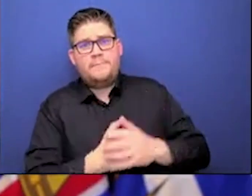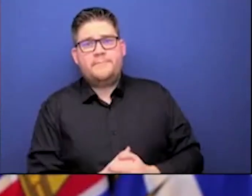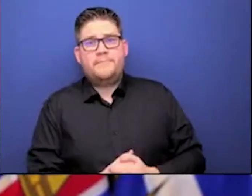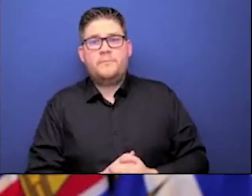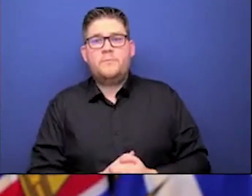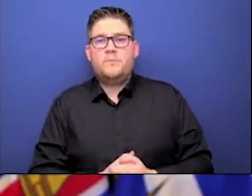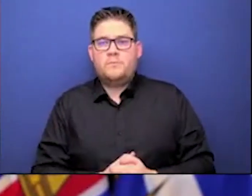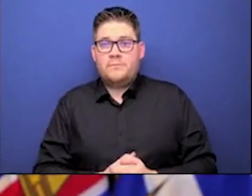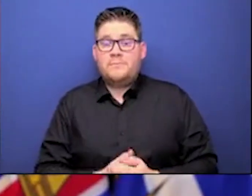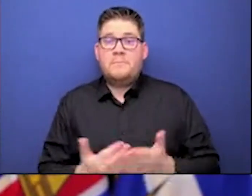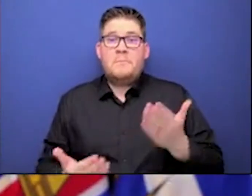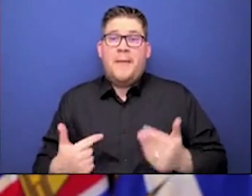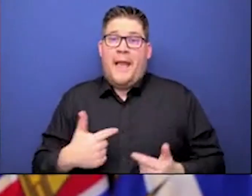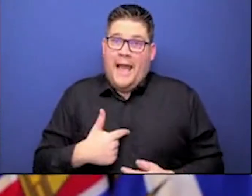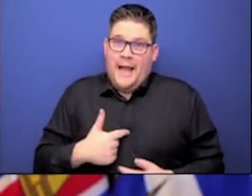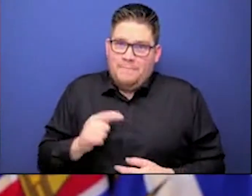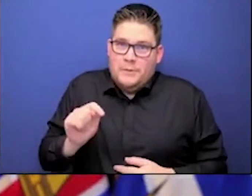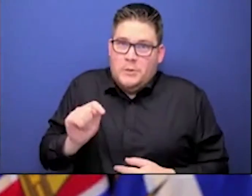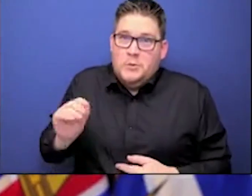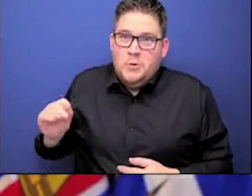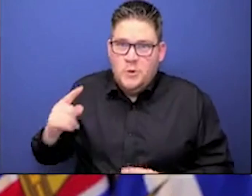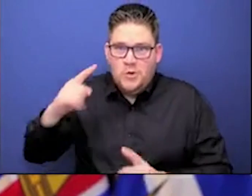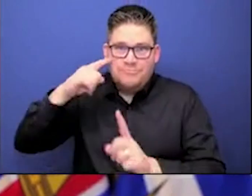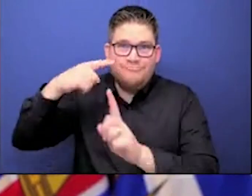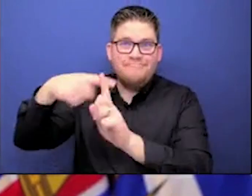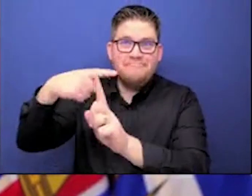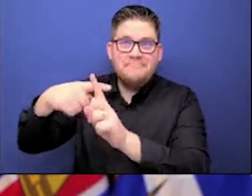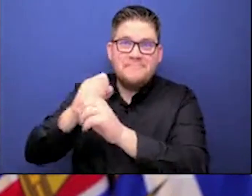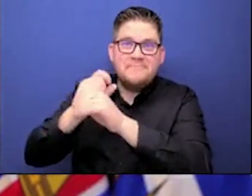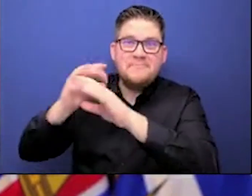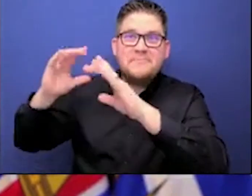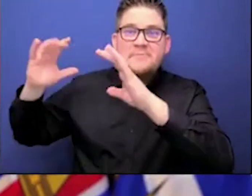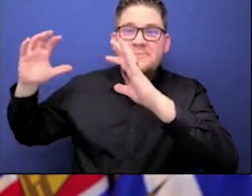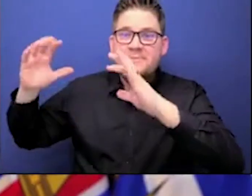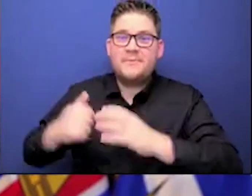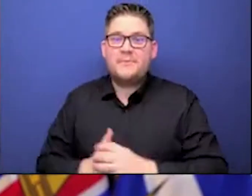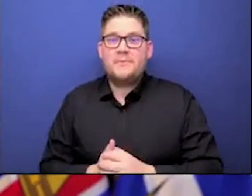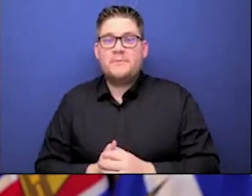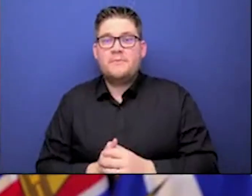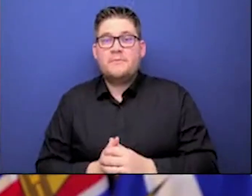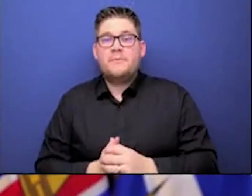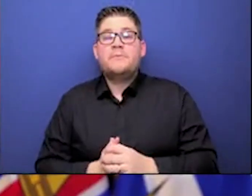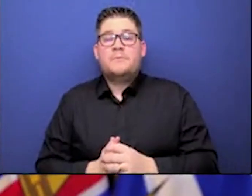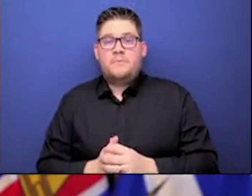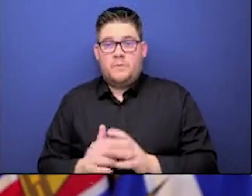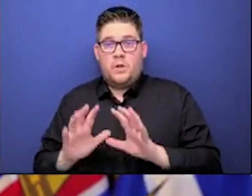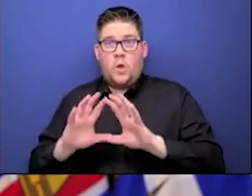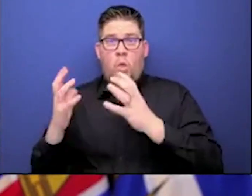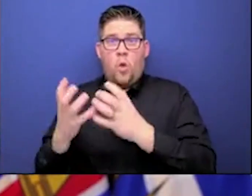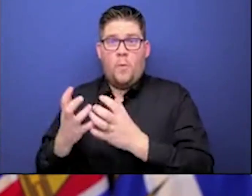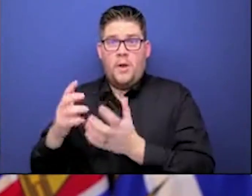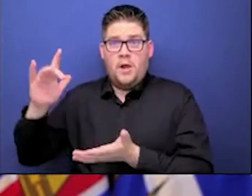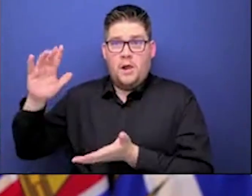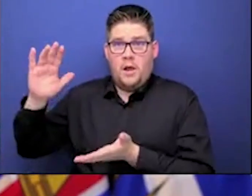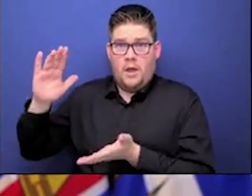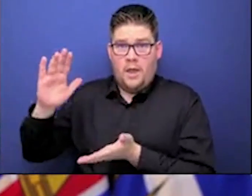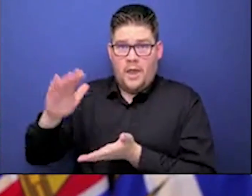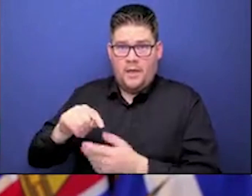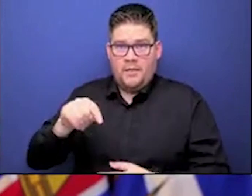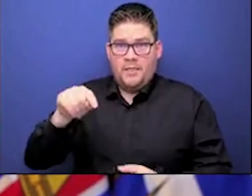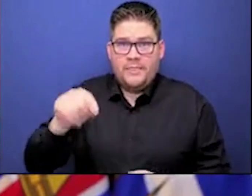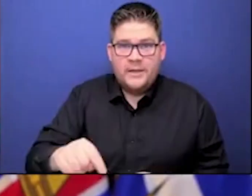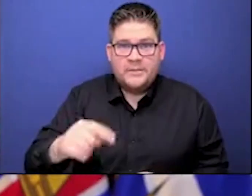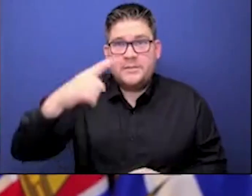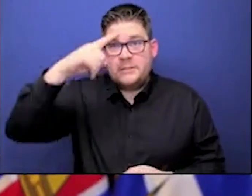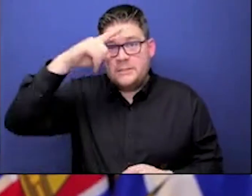but we're going to be in our post-pandemic world by the summer if things continue to go the way that we want